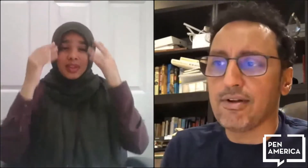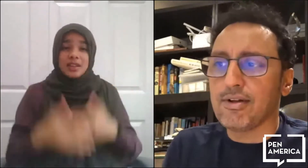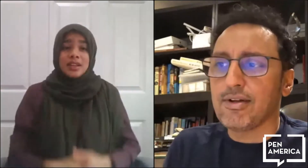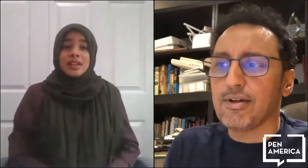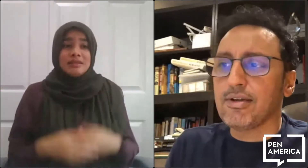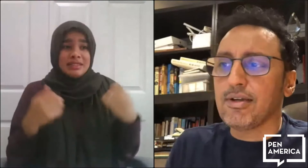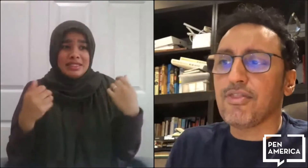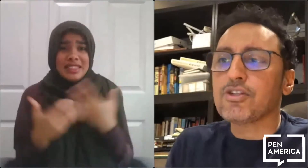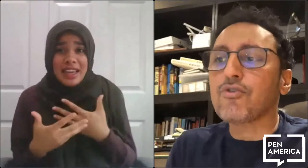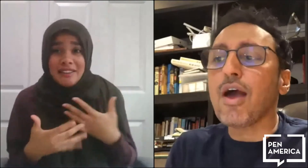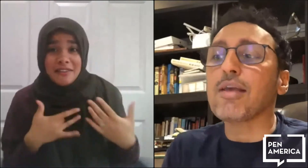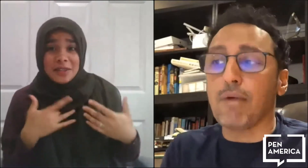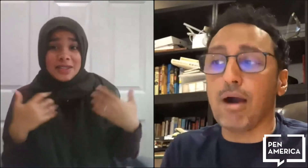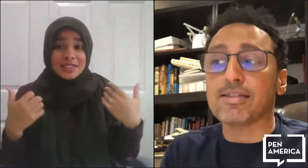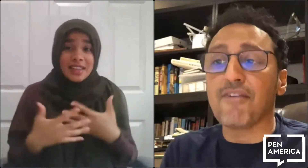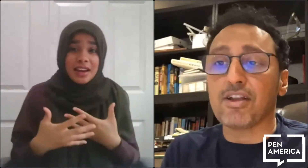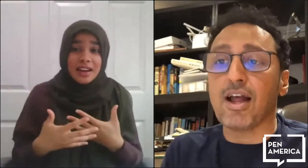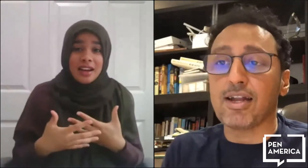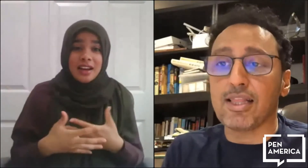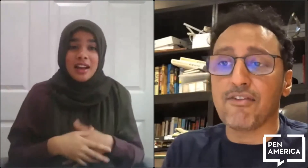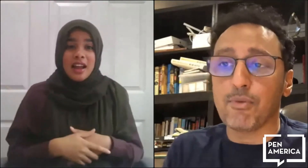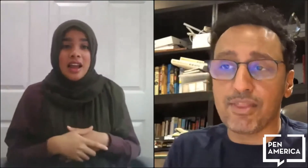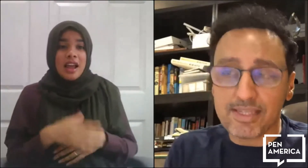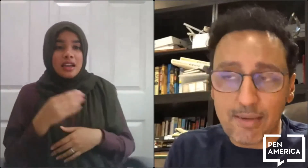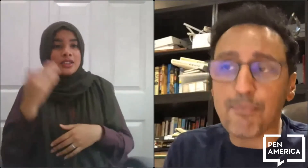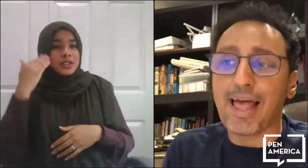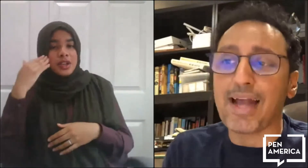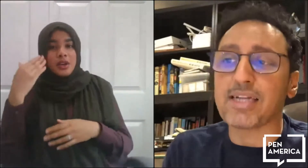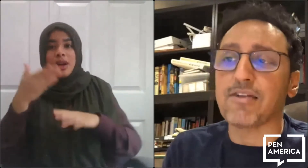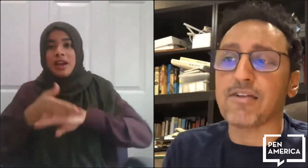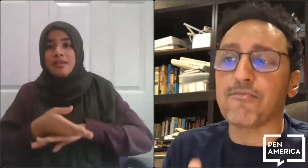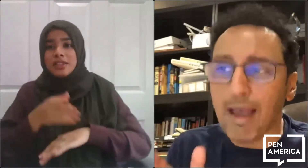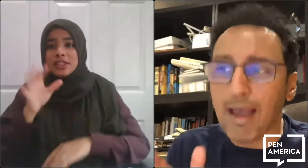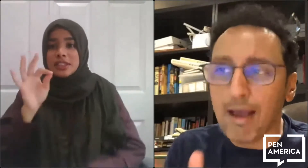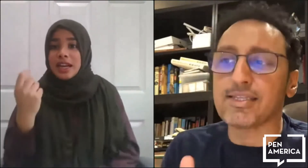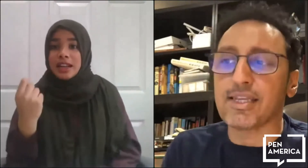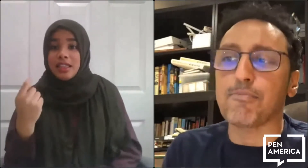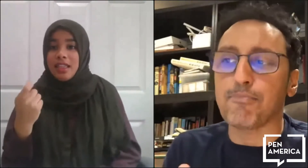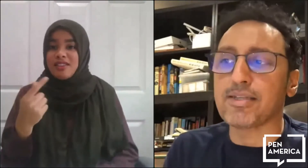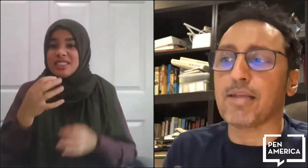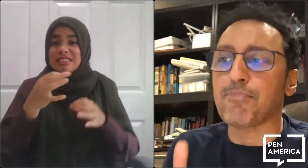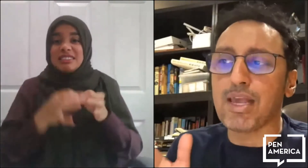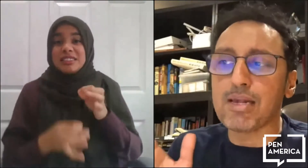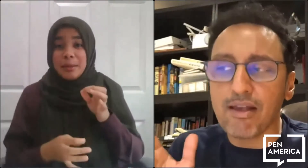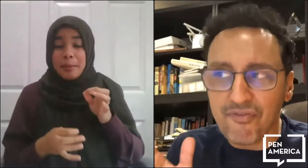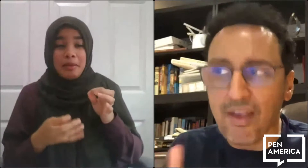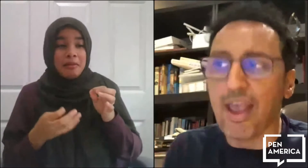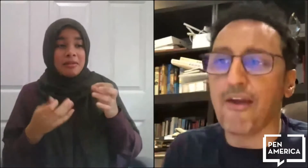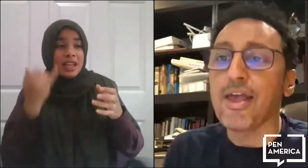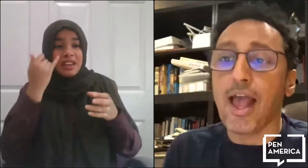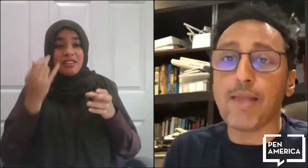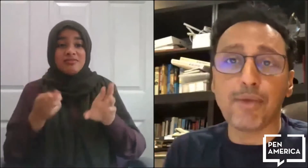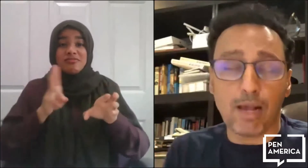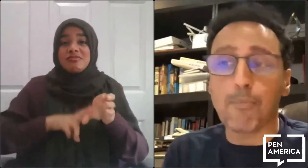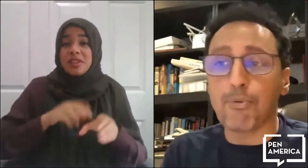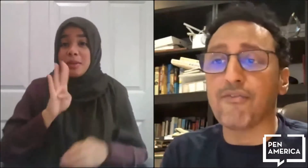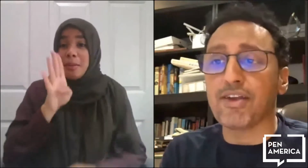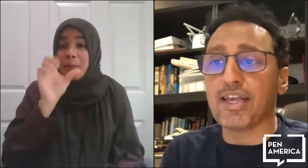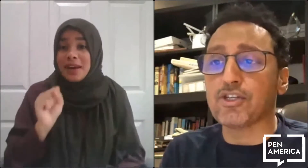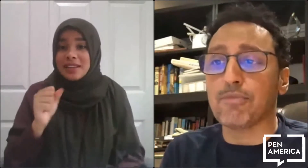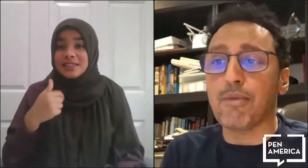terror. In the trying months after 9/11, when the simple act of mounting the city bus and paying my fare had